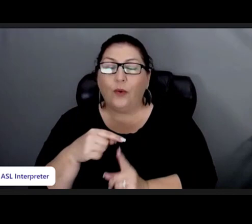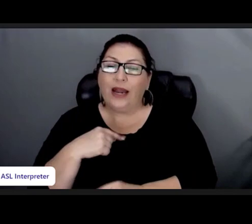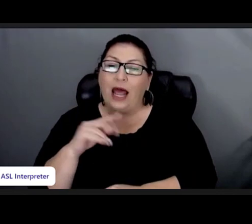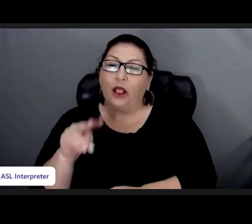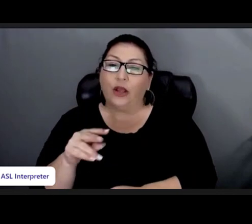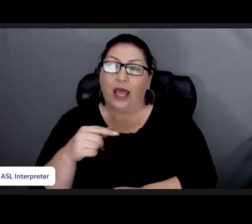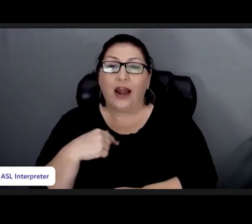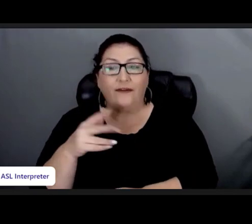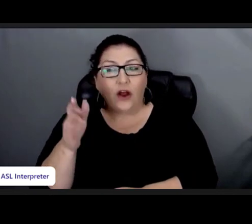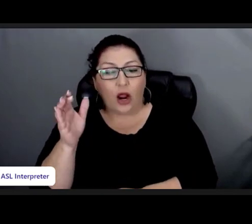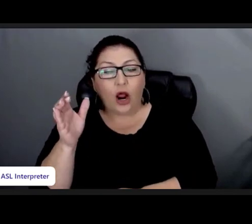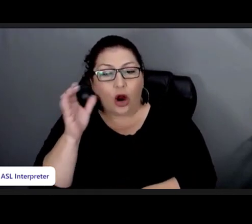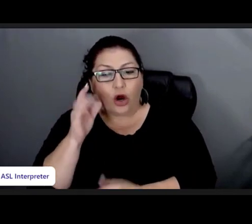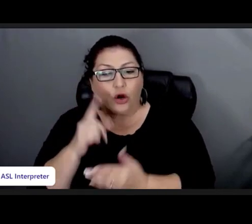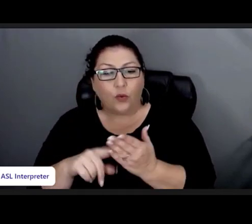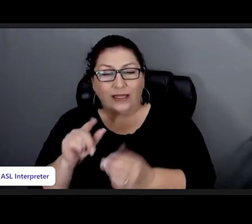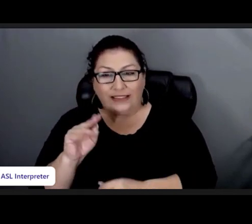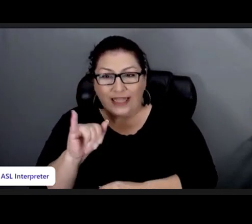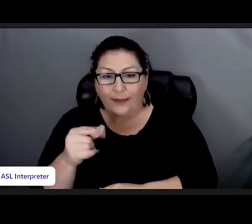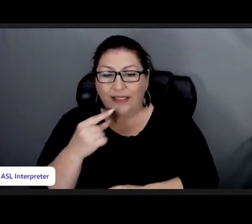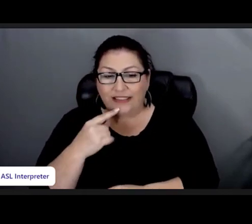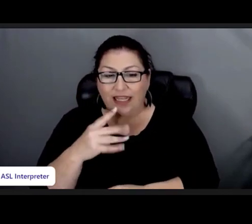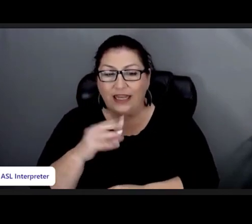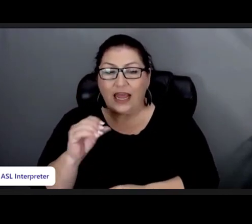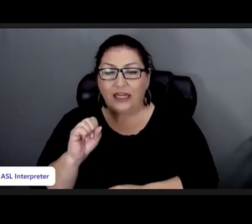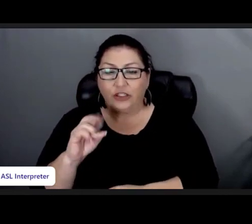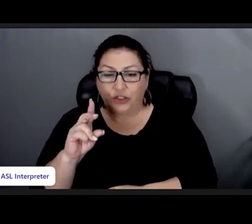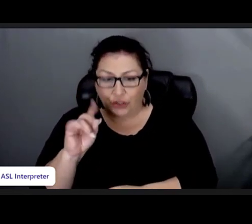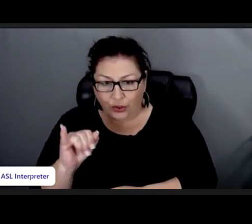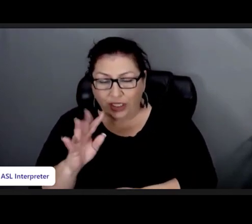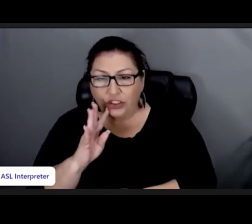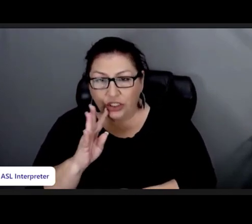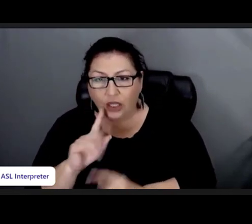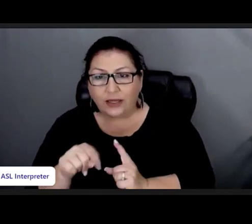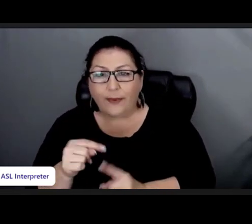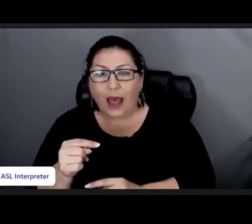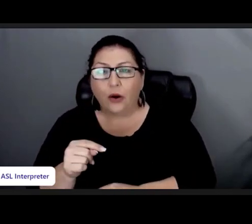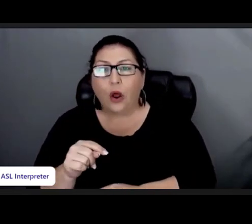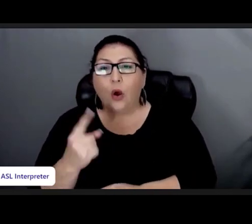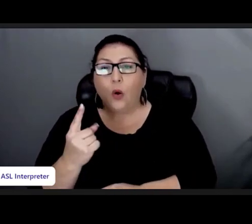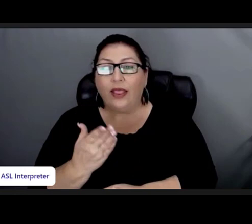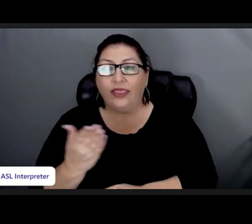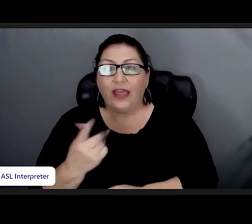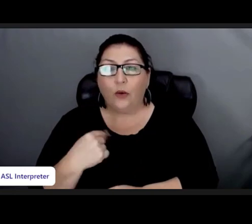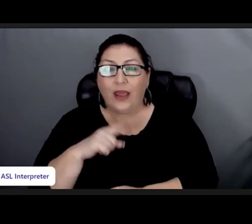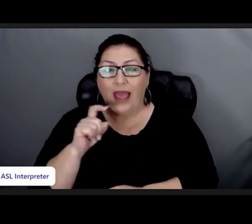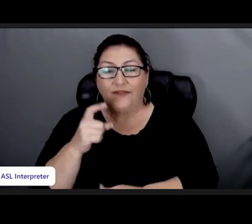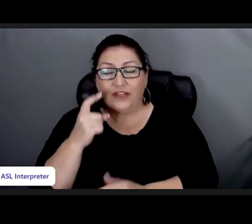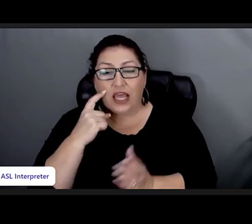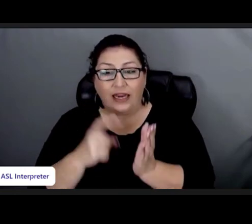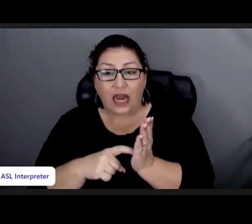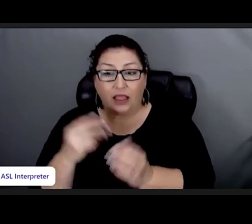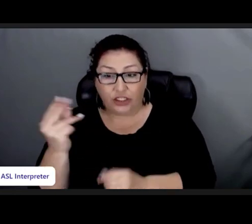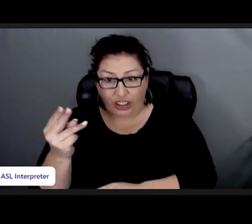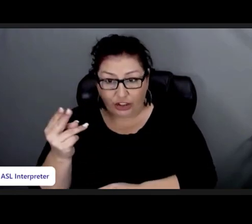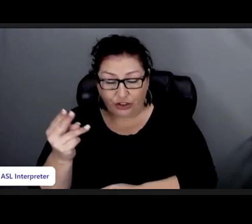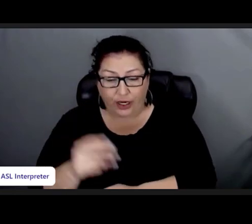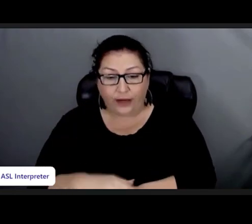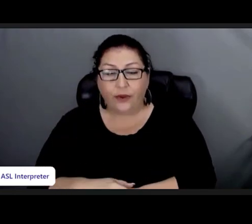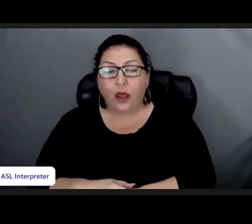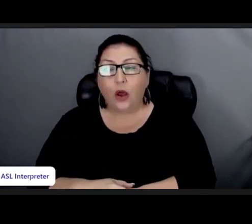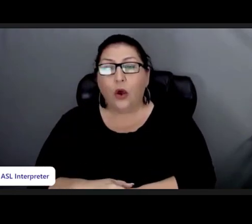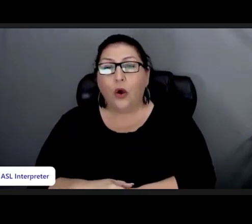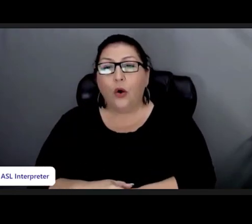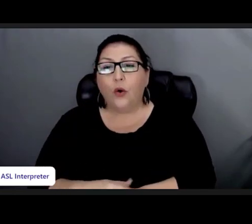heard what Tammy said and what Sudi has spoken about. One is we have to acknowledge history. Two, I think we have